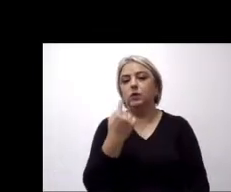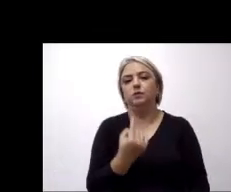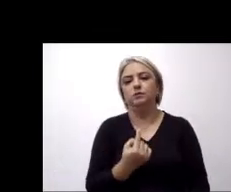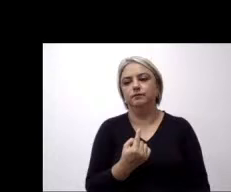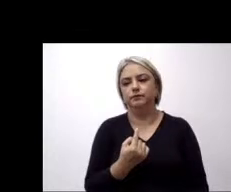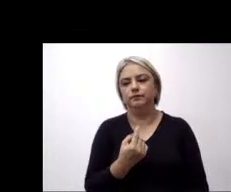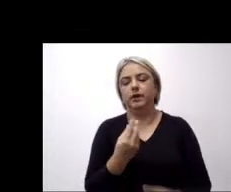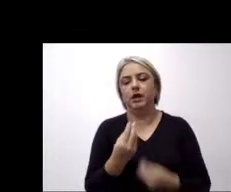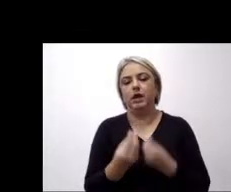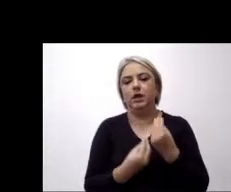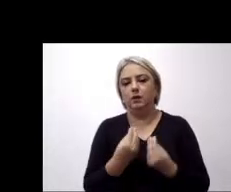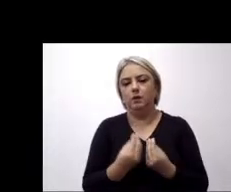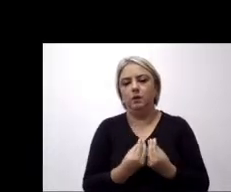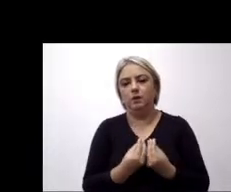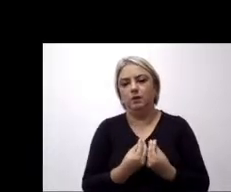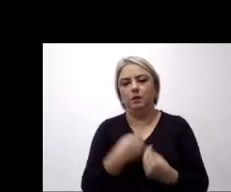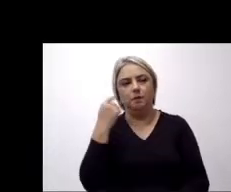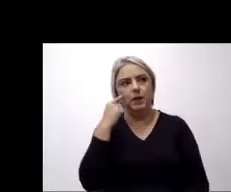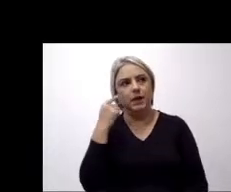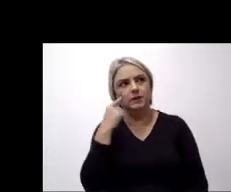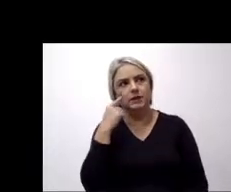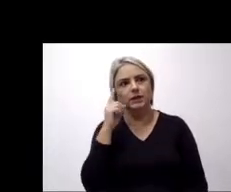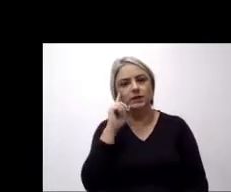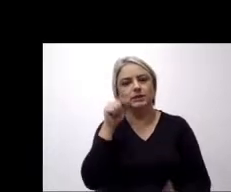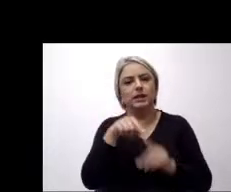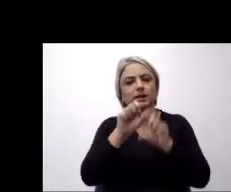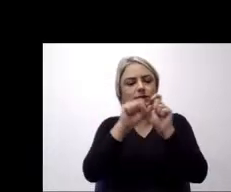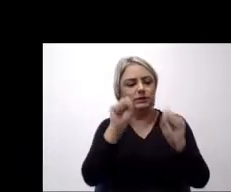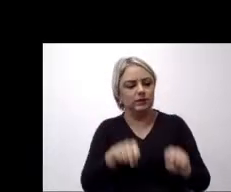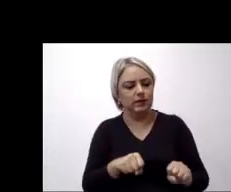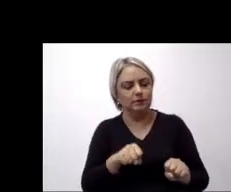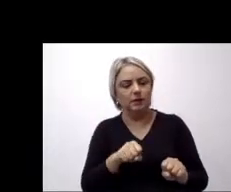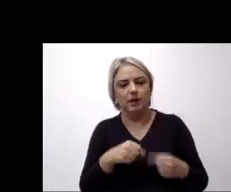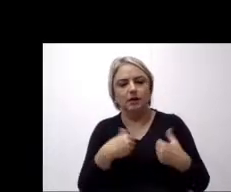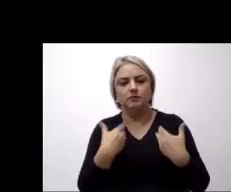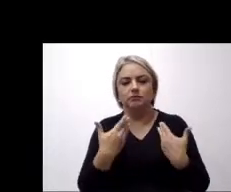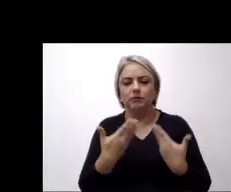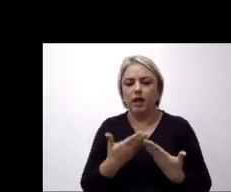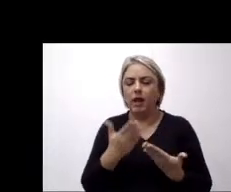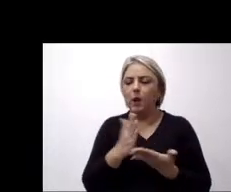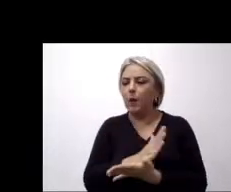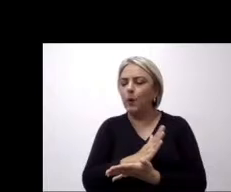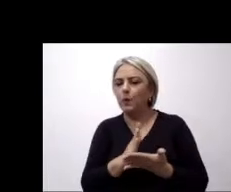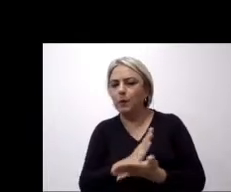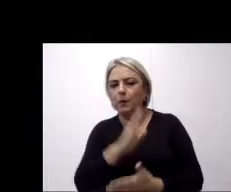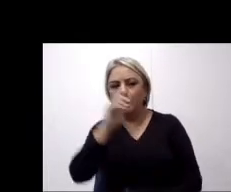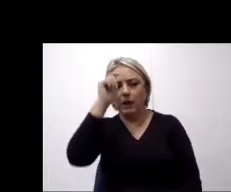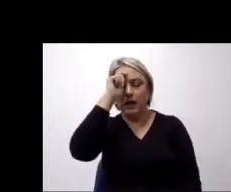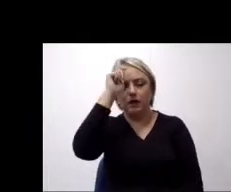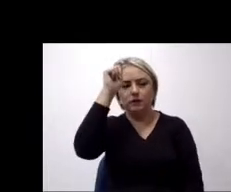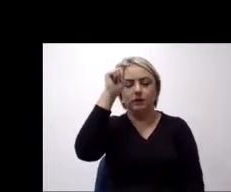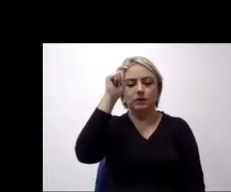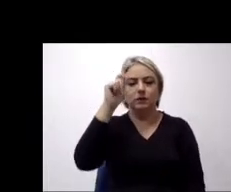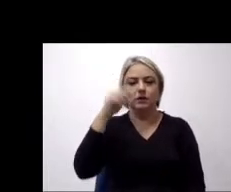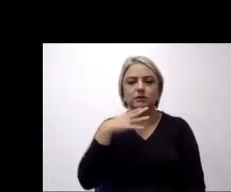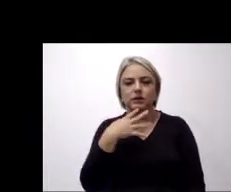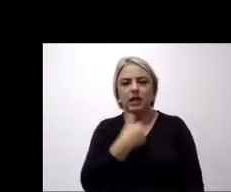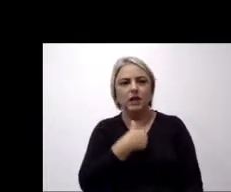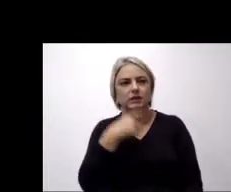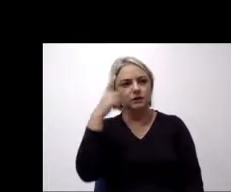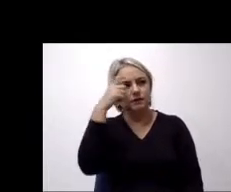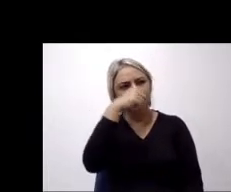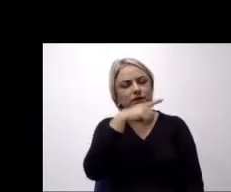idea of system. So it means that sometimes some actors is in difficulty in some space of debate and can move or